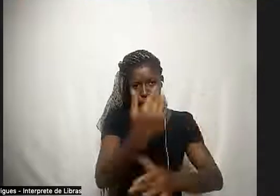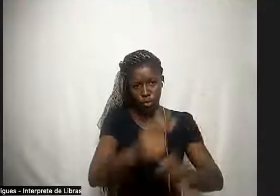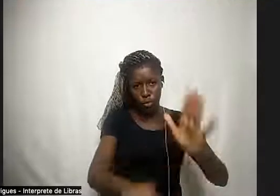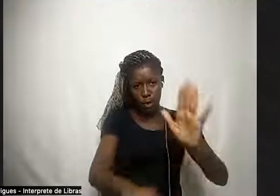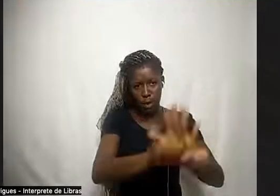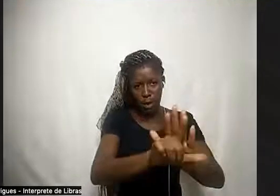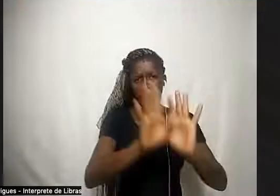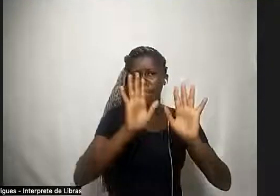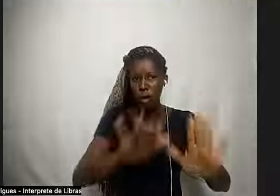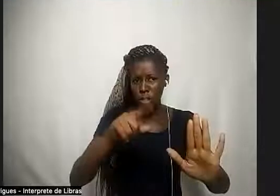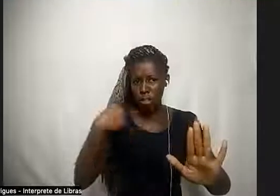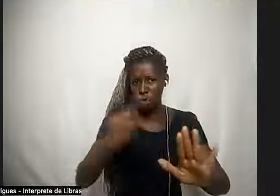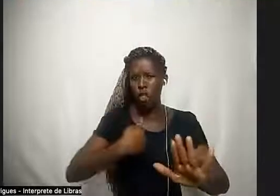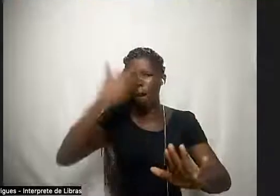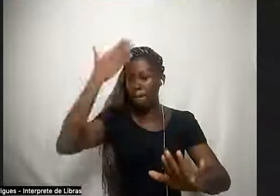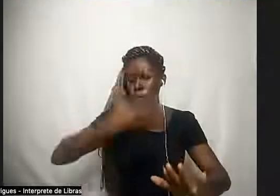taking care of